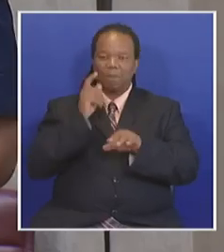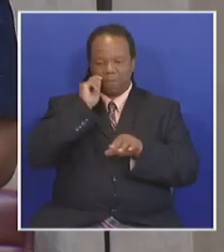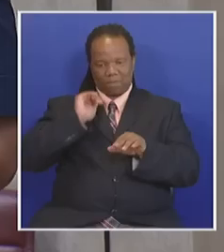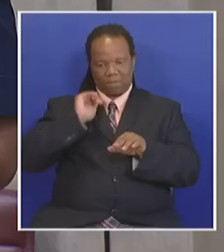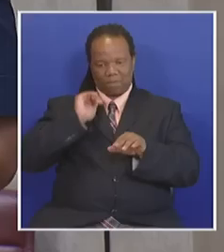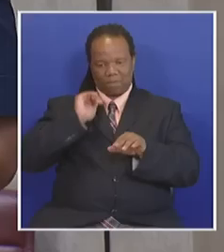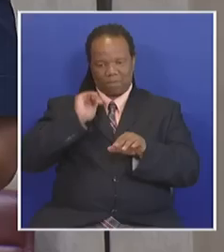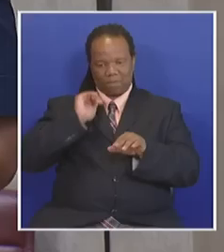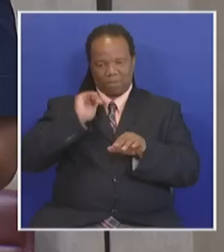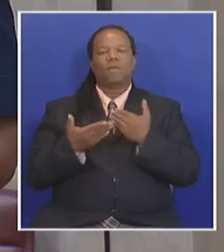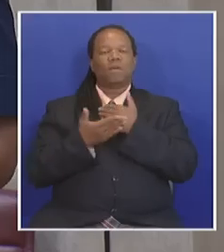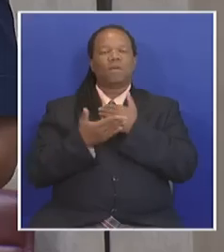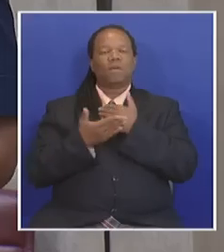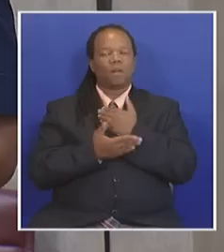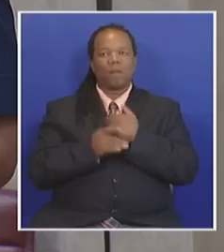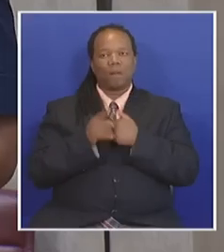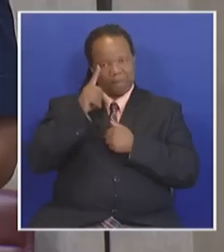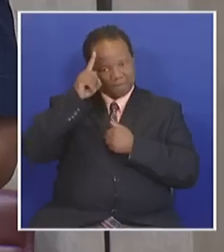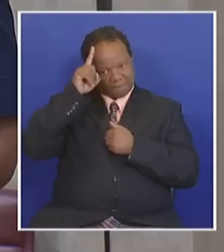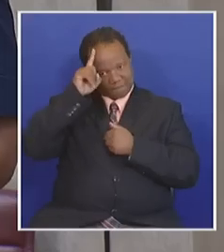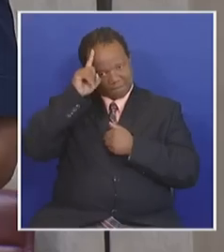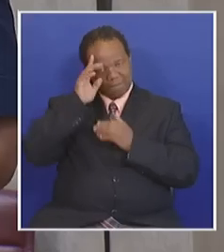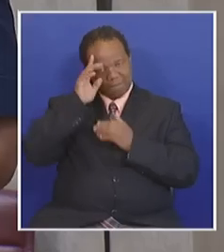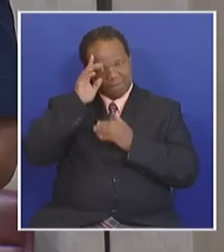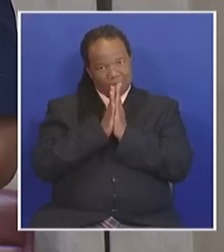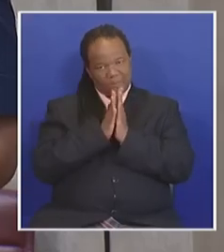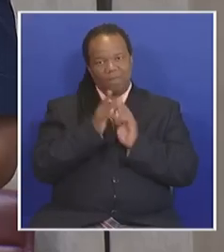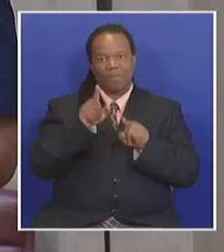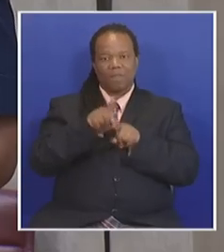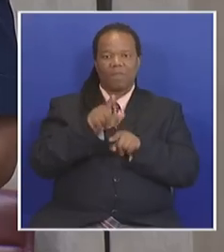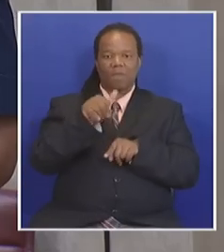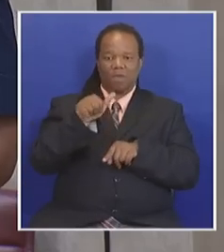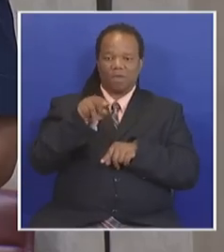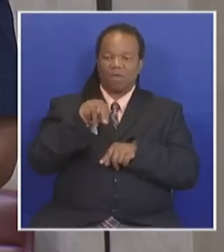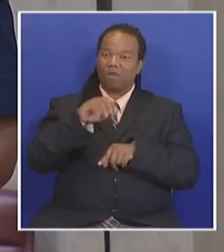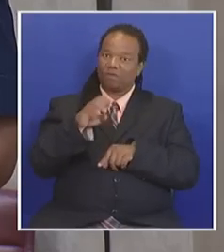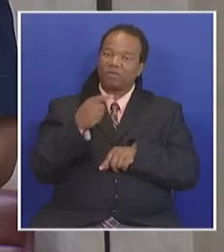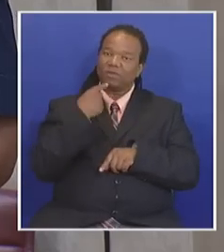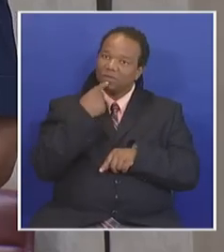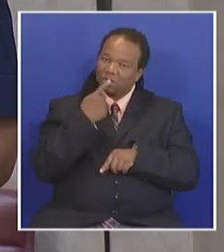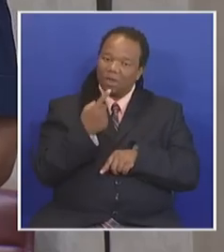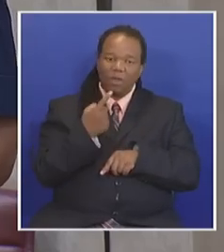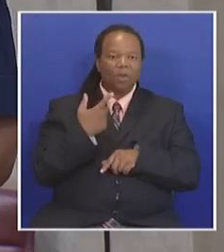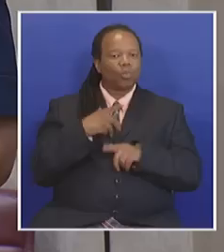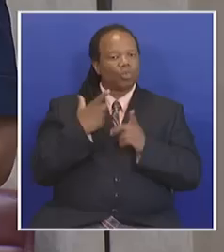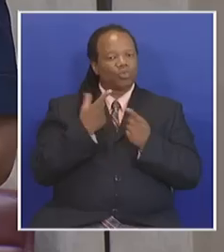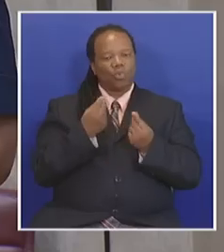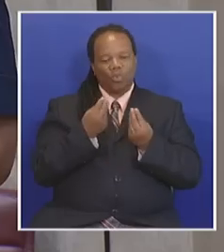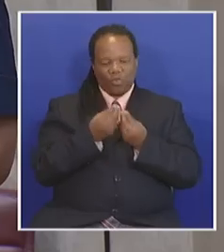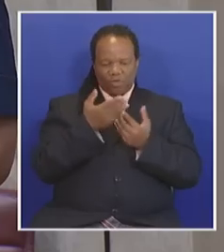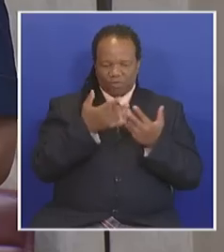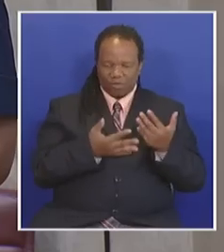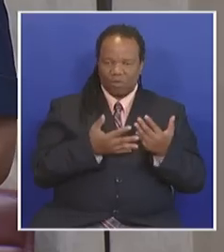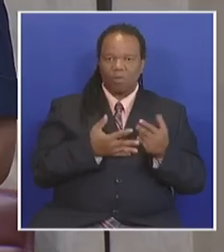prosperous country. It was Madiba's prayer and the African National Congress that in all that we do, we have to ensure that